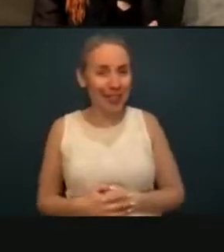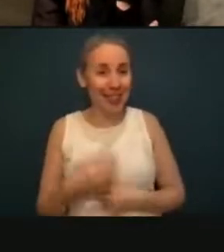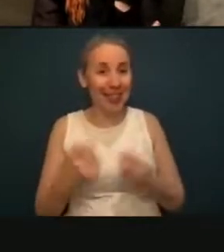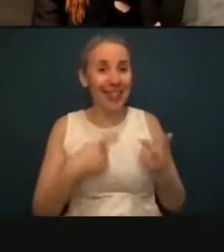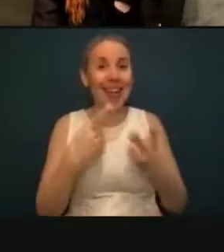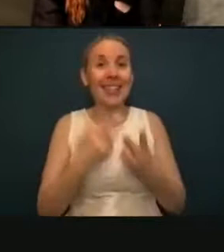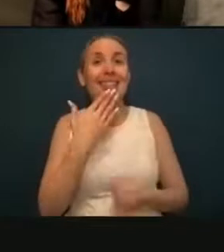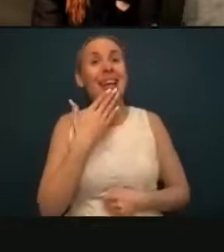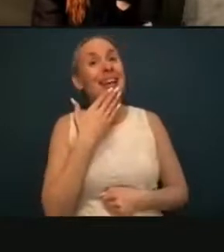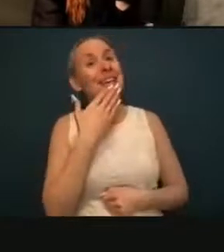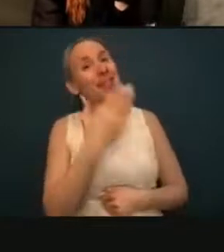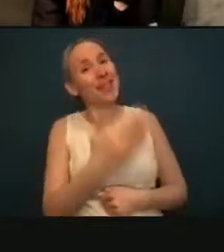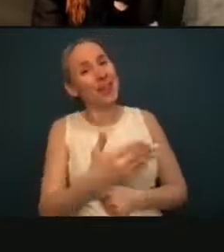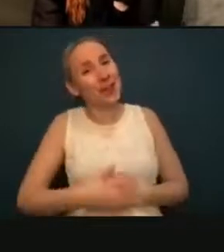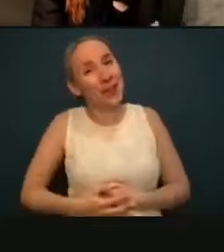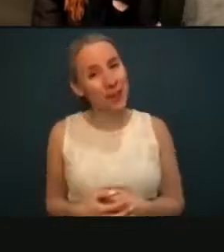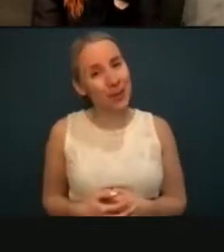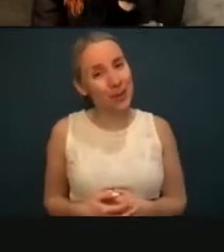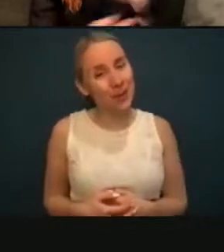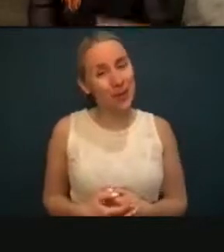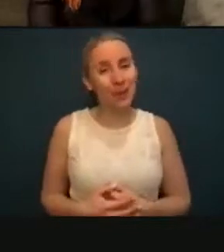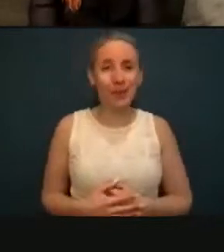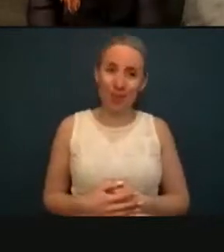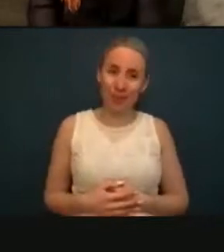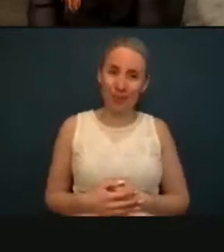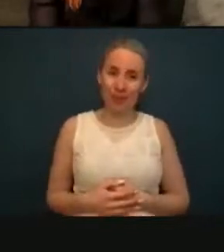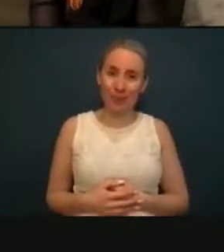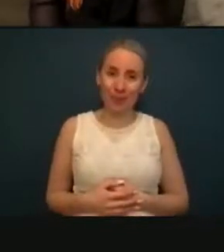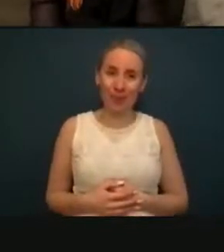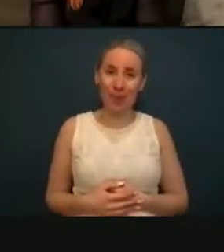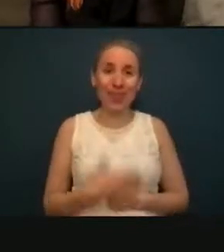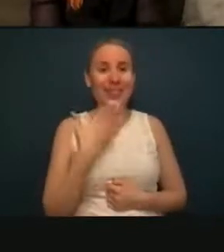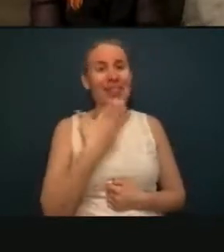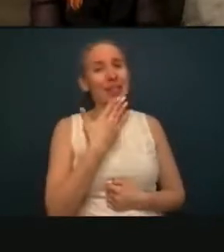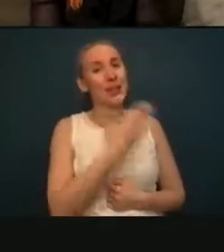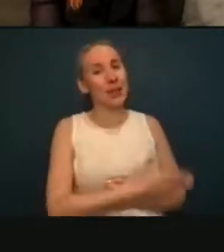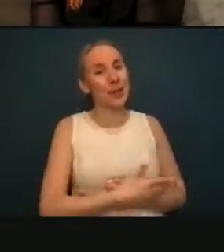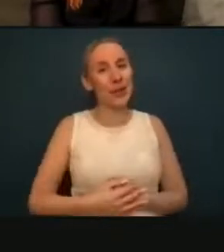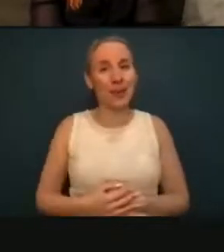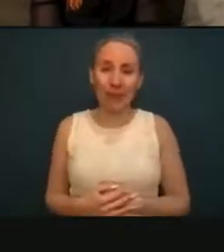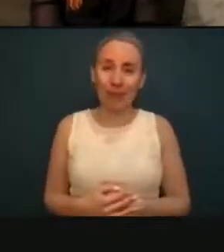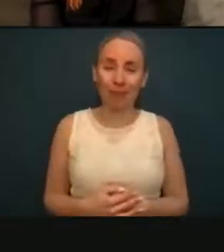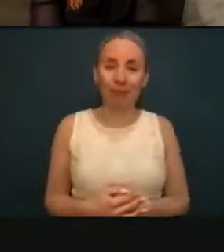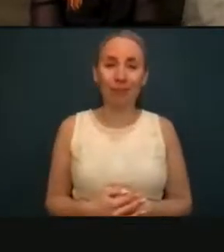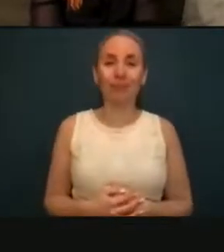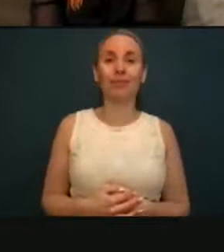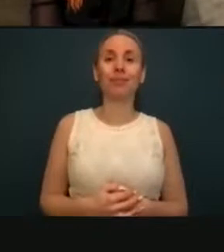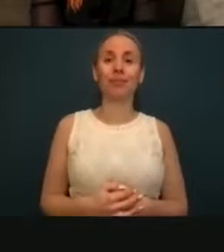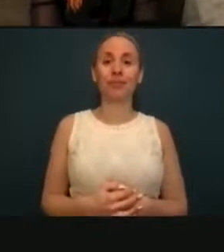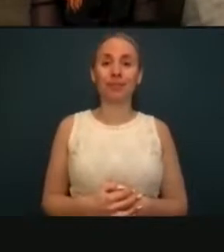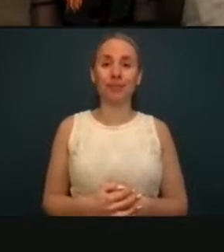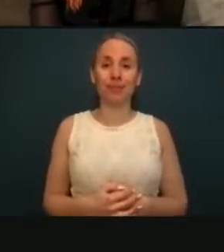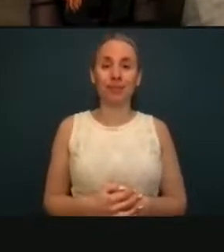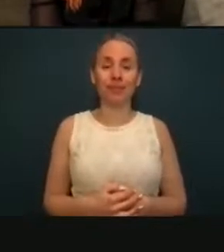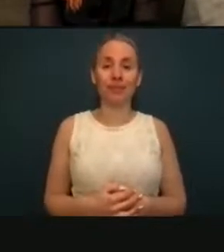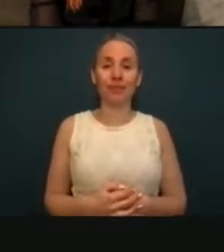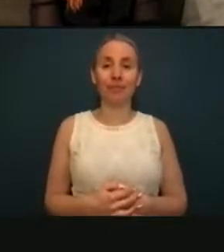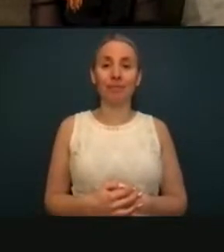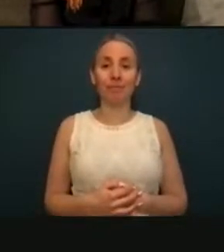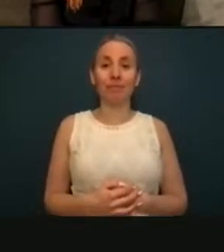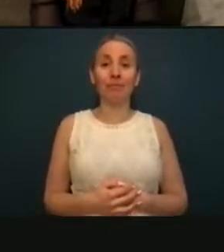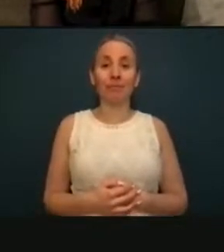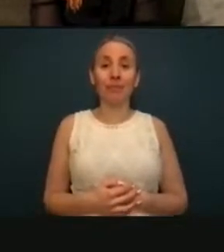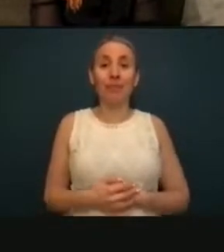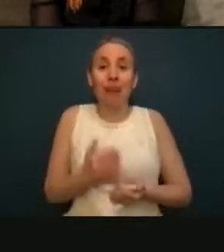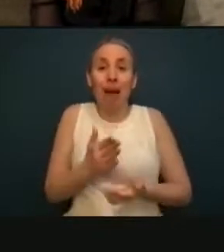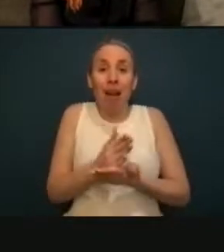as well. Yeah. No, thank you so much. Yeah, like uncertainty, it's a scary place.